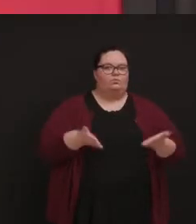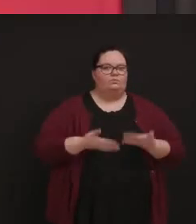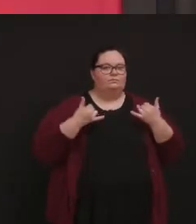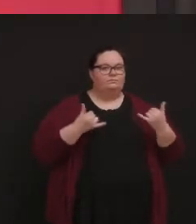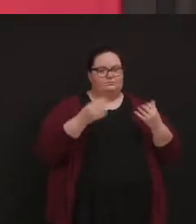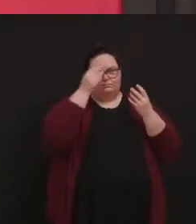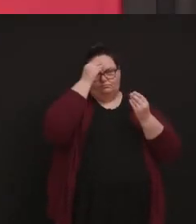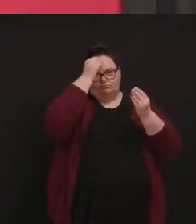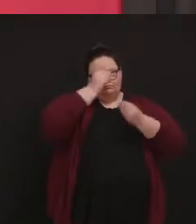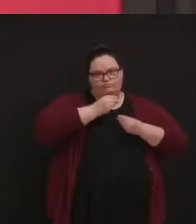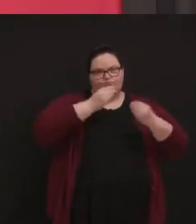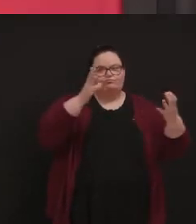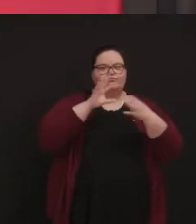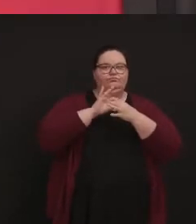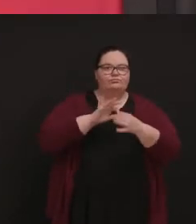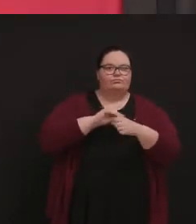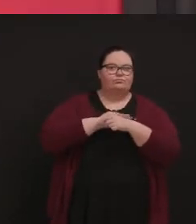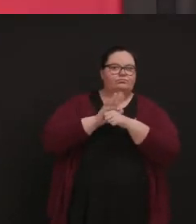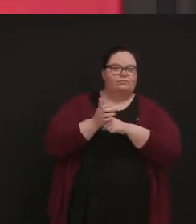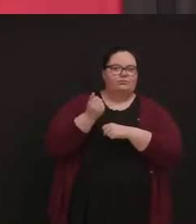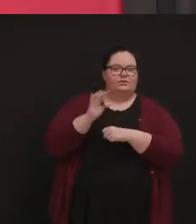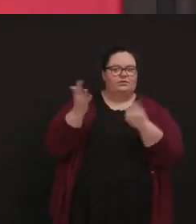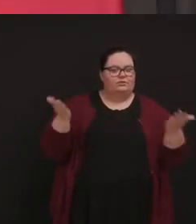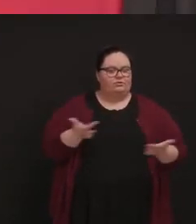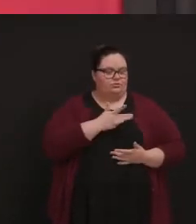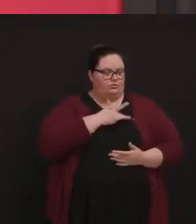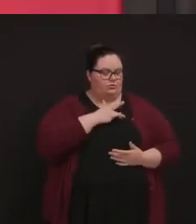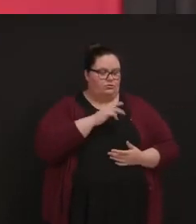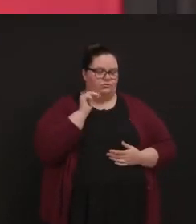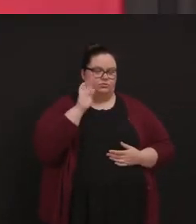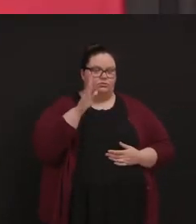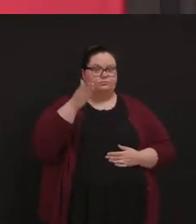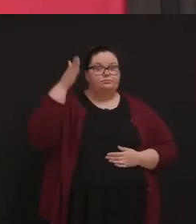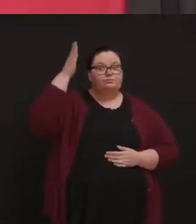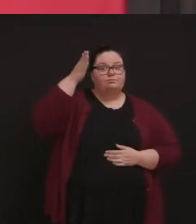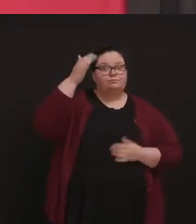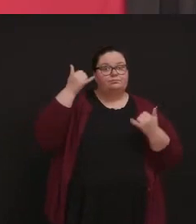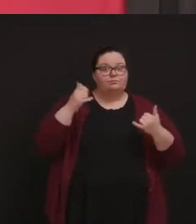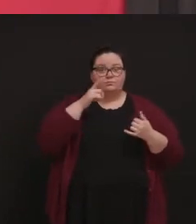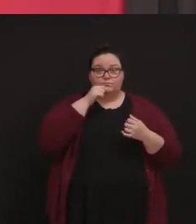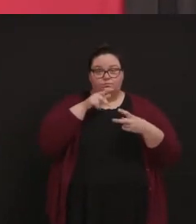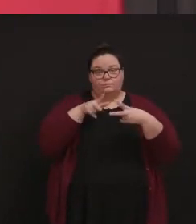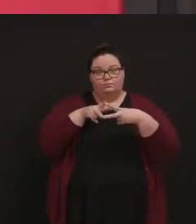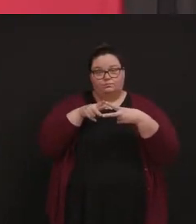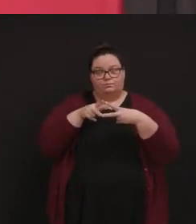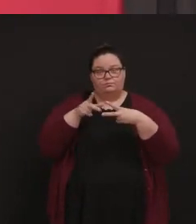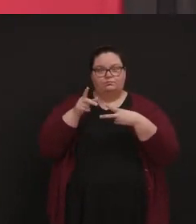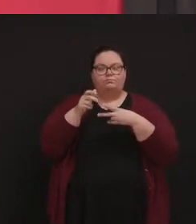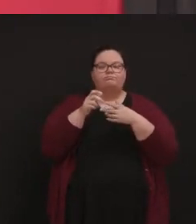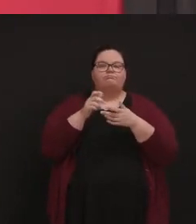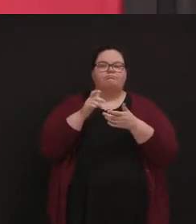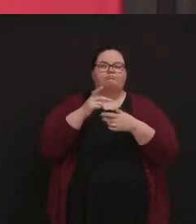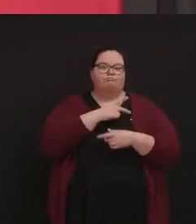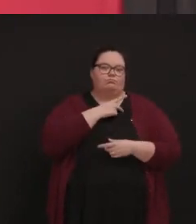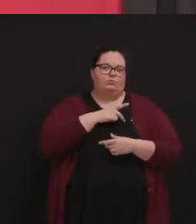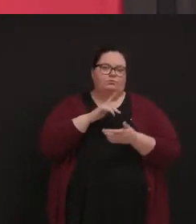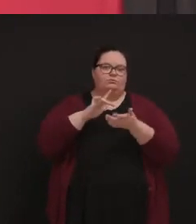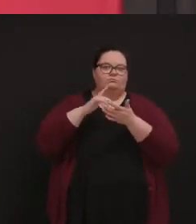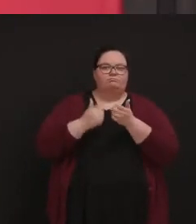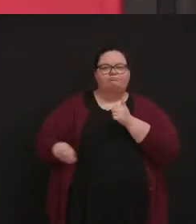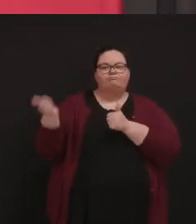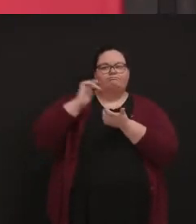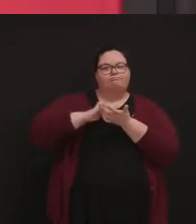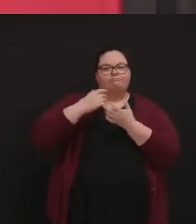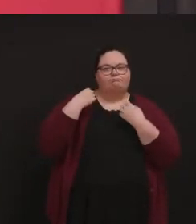To today's update on COVID-19 in New Brunswick. Speaking on behalf of the province today are the province's Chief